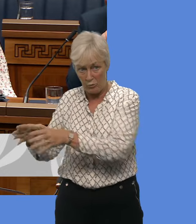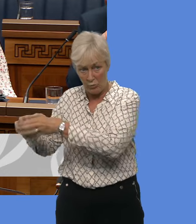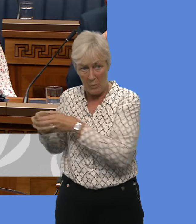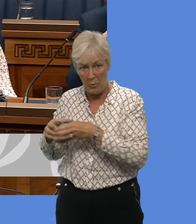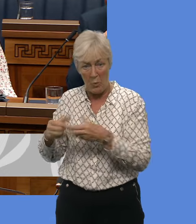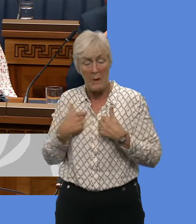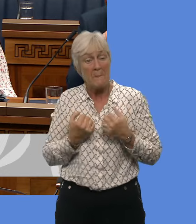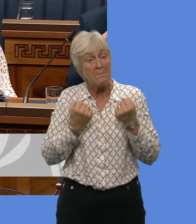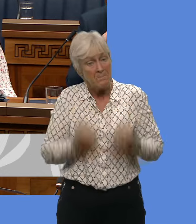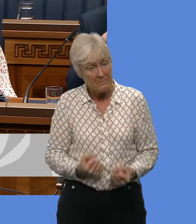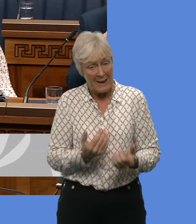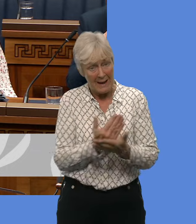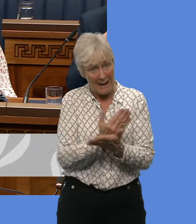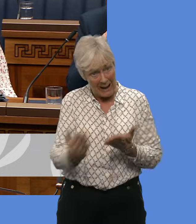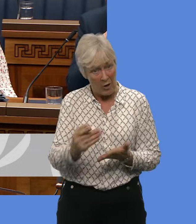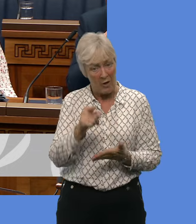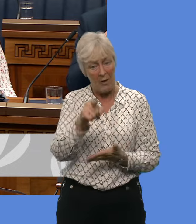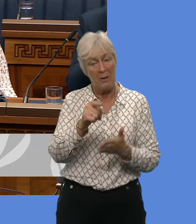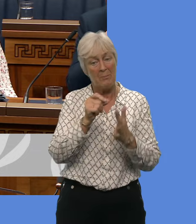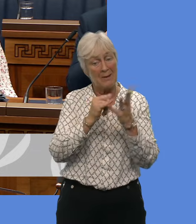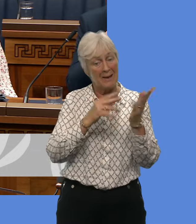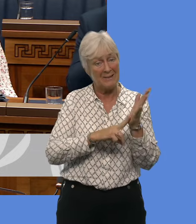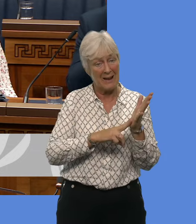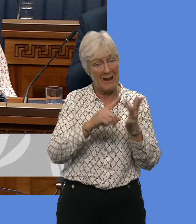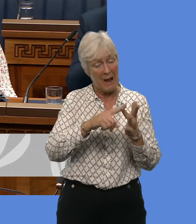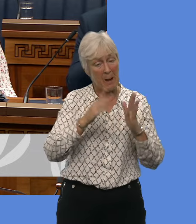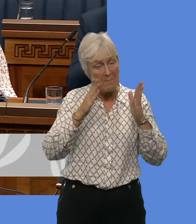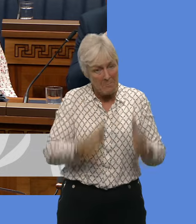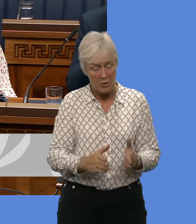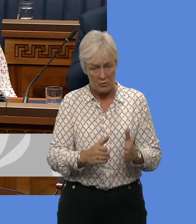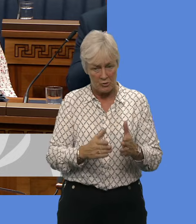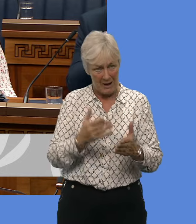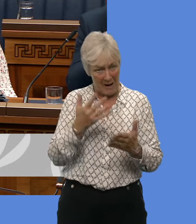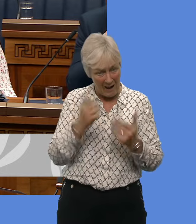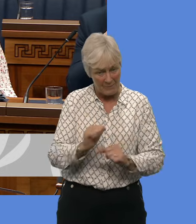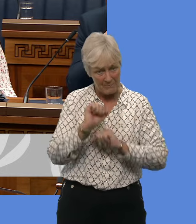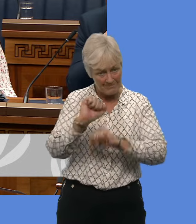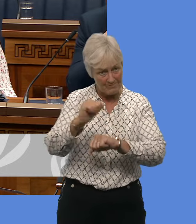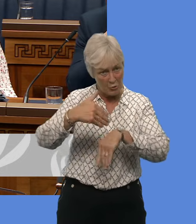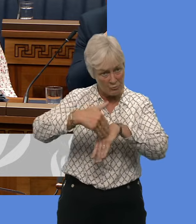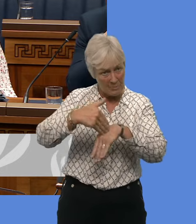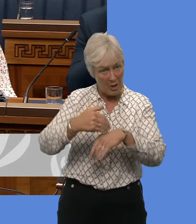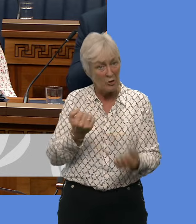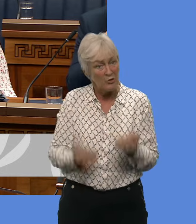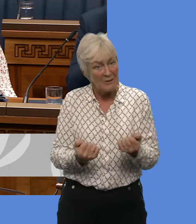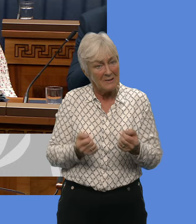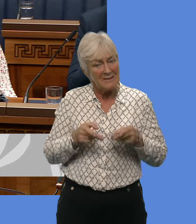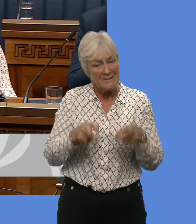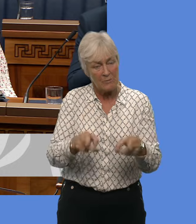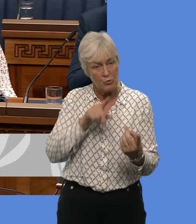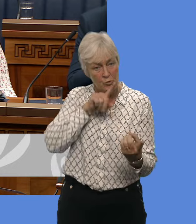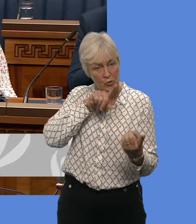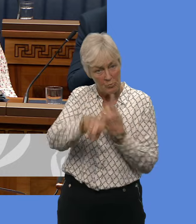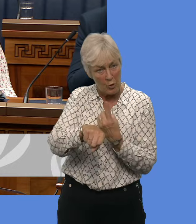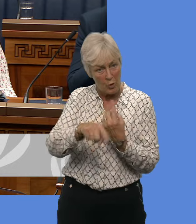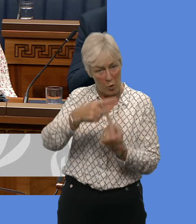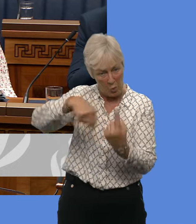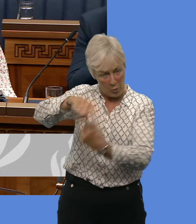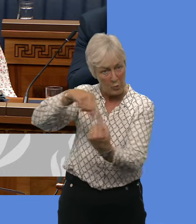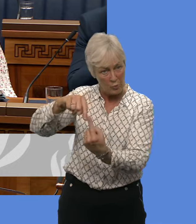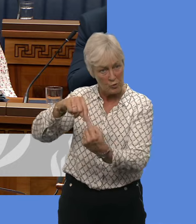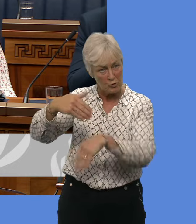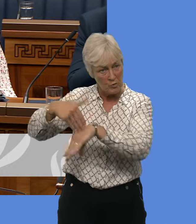very, very clear. The PSNI must do everything that they can to have that criminal justice response to such activities, because